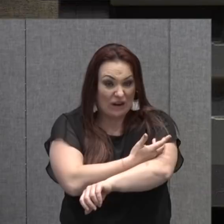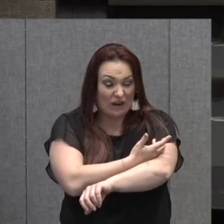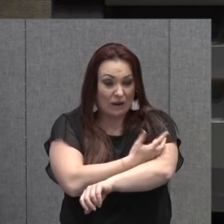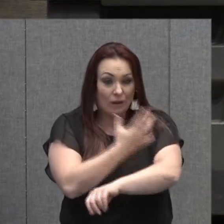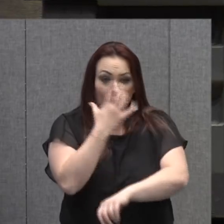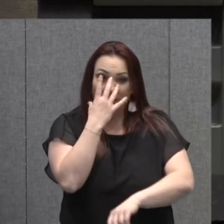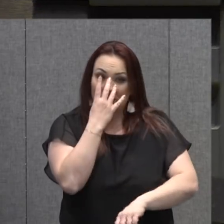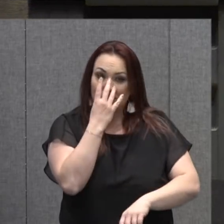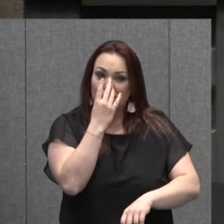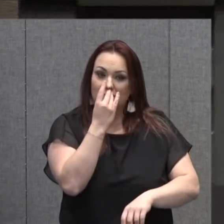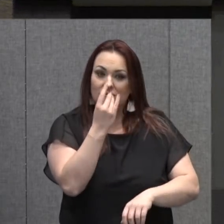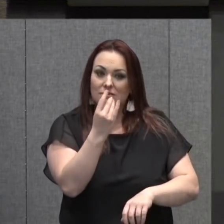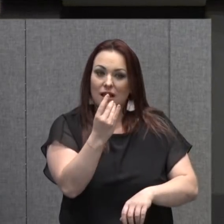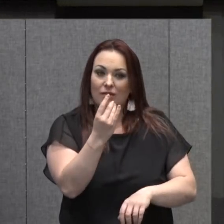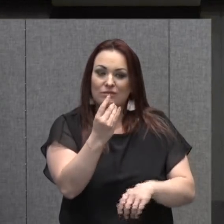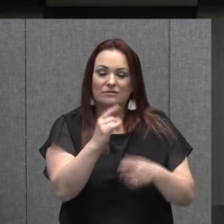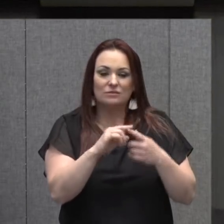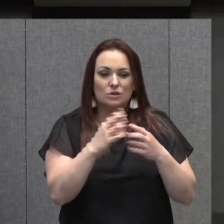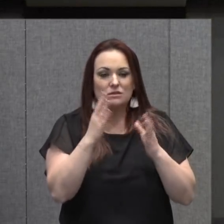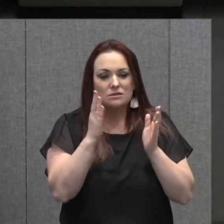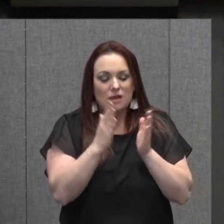snouts were soft and pink.